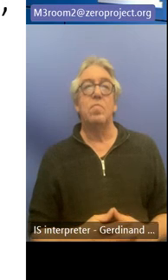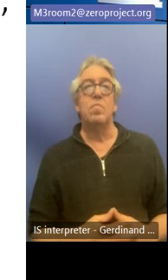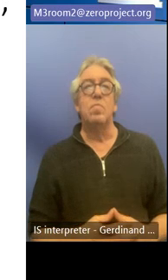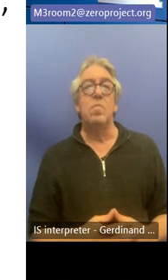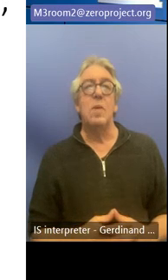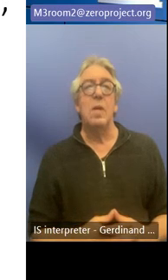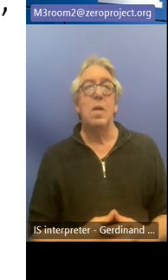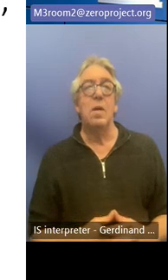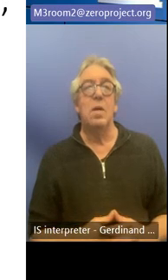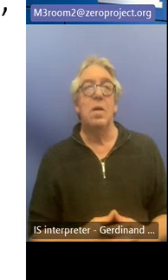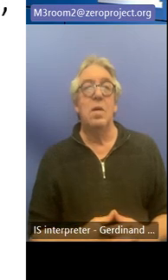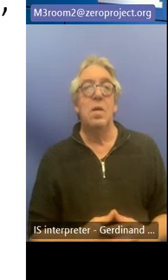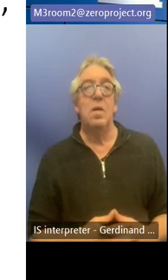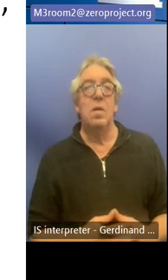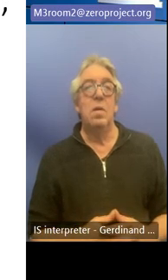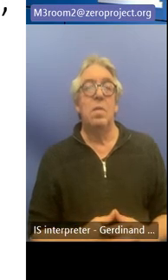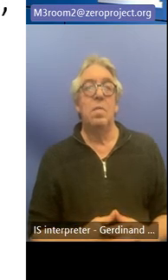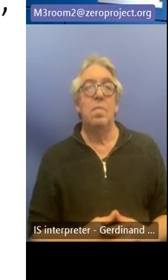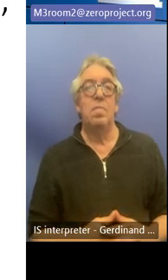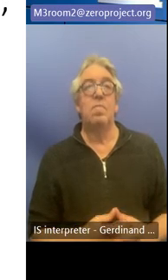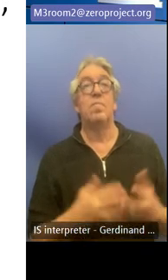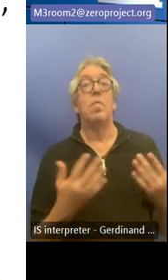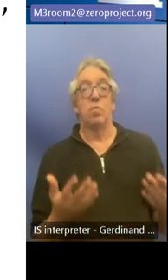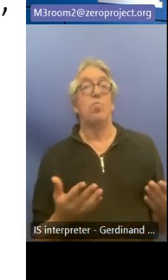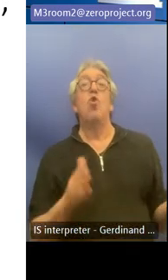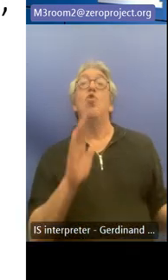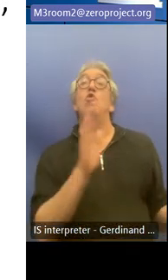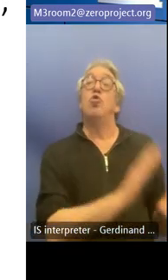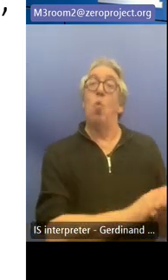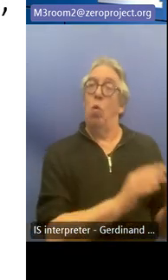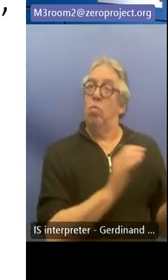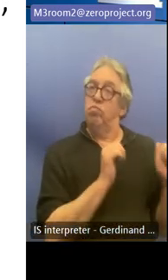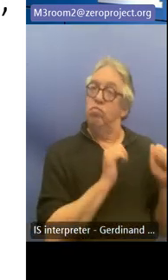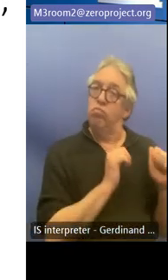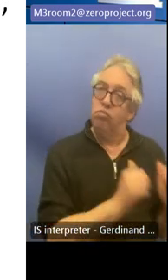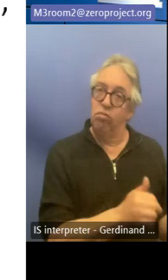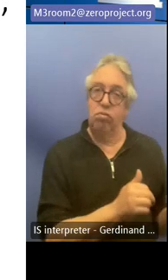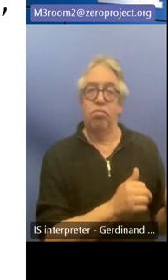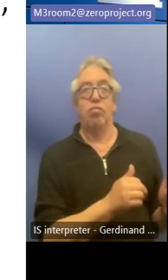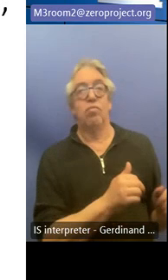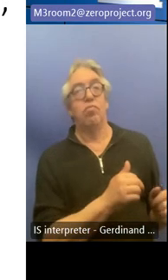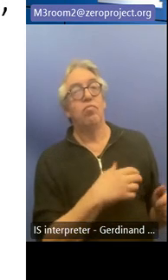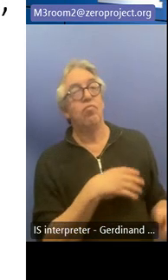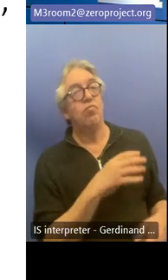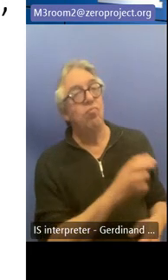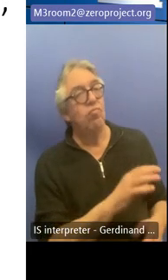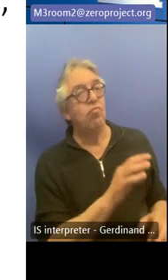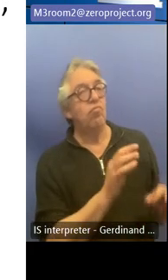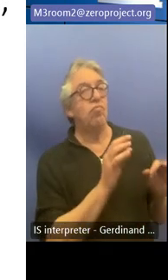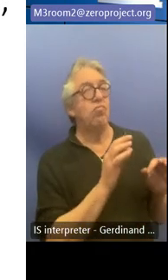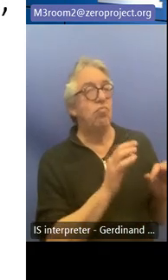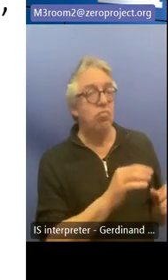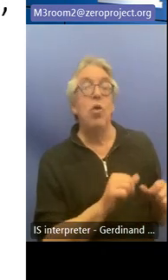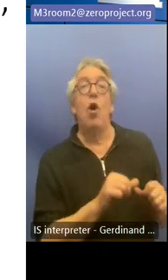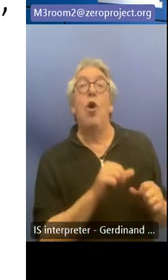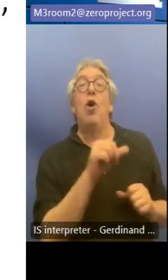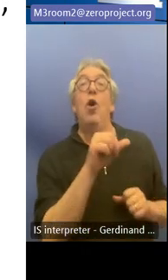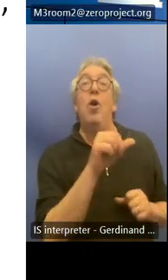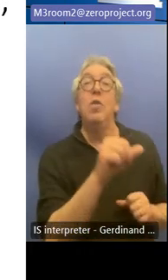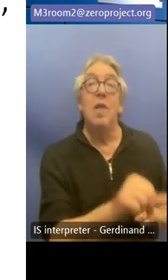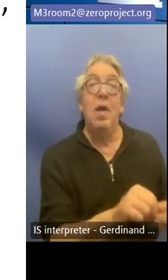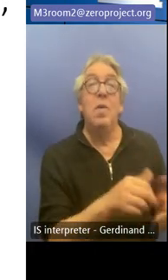having the third steps is then the steps is the first moment we study of this scenario, application of questionnaires in the focus